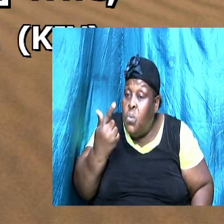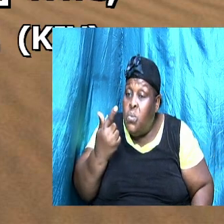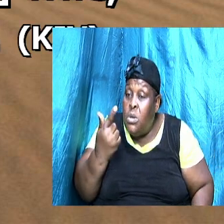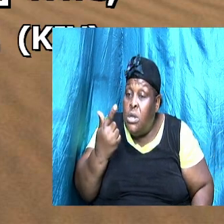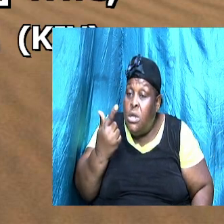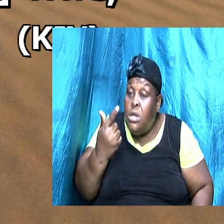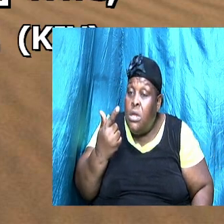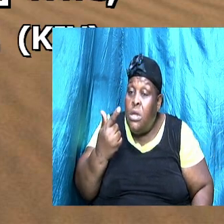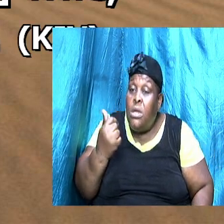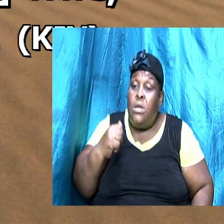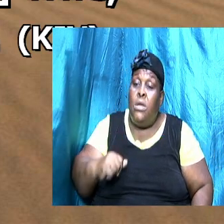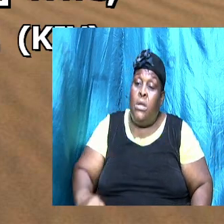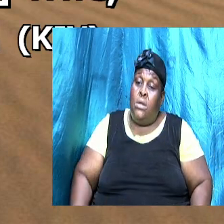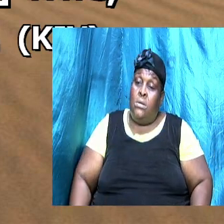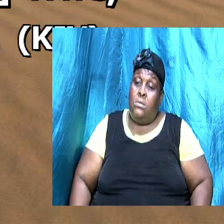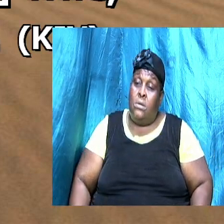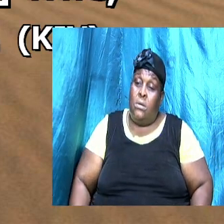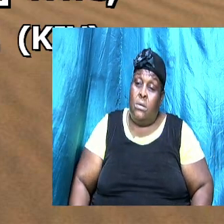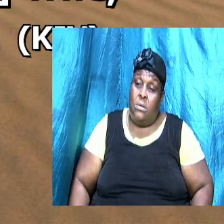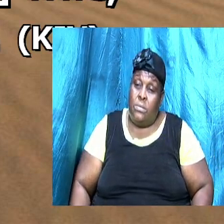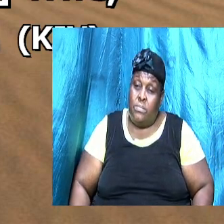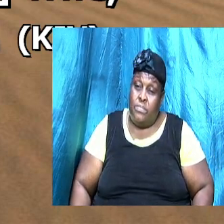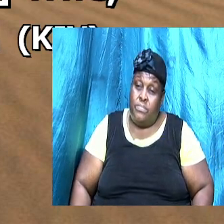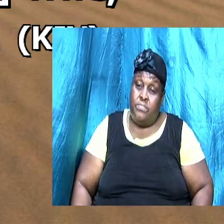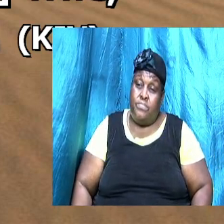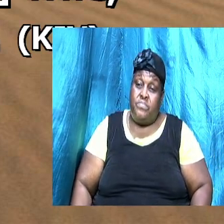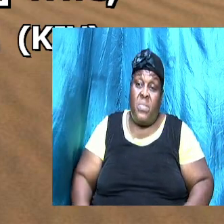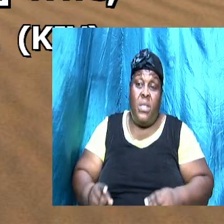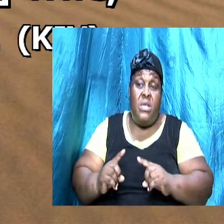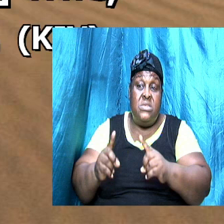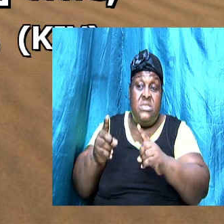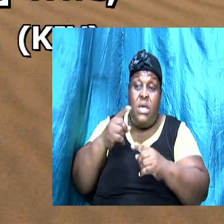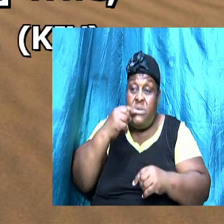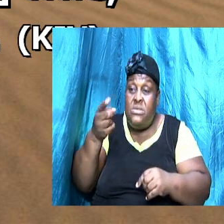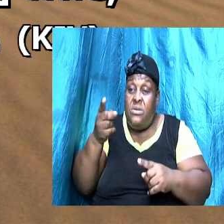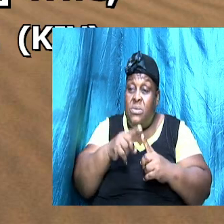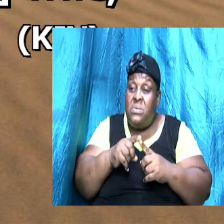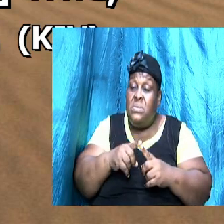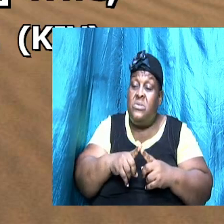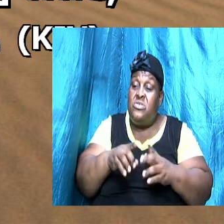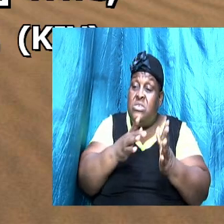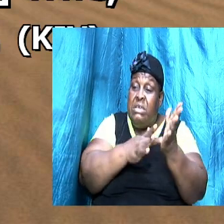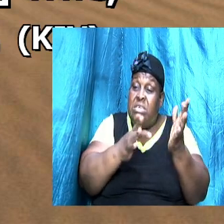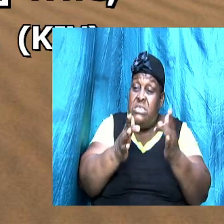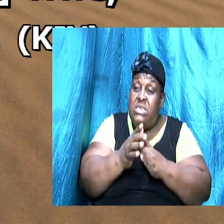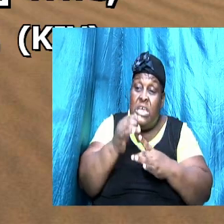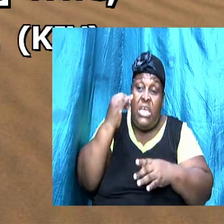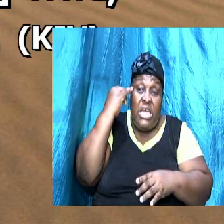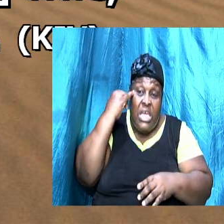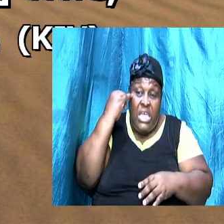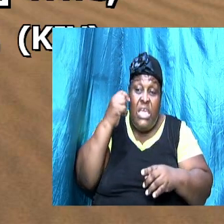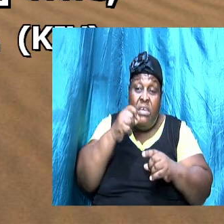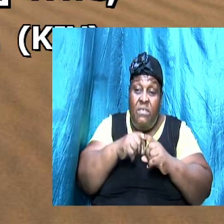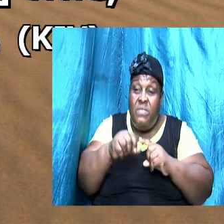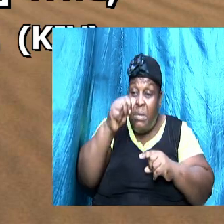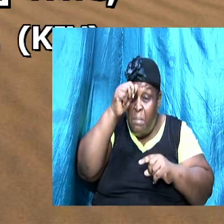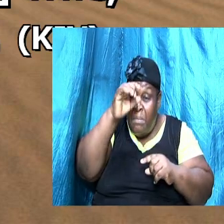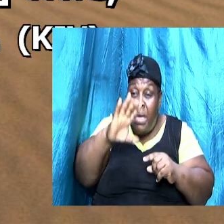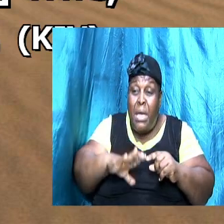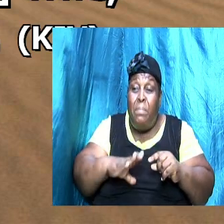the extent, no, read verse 10. His disciples say unto him, if the case of the